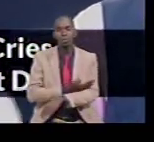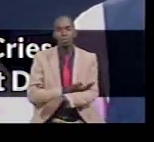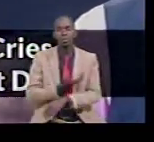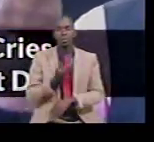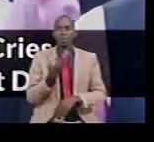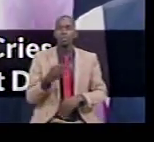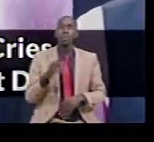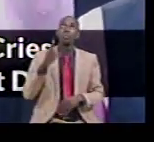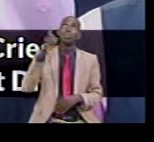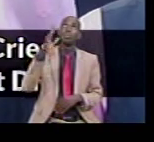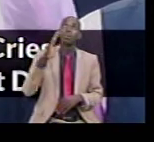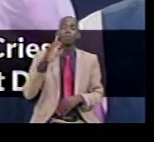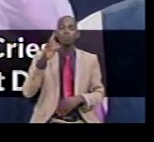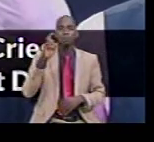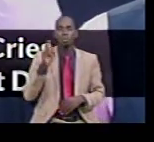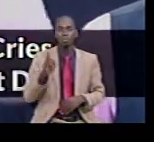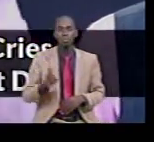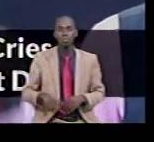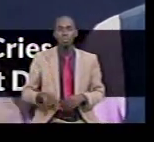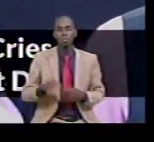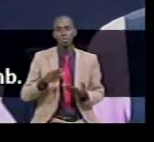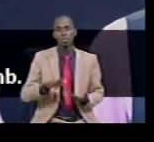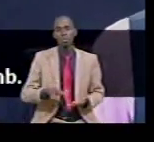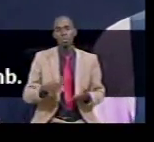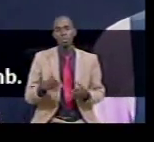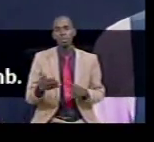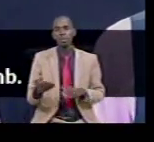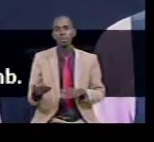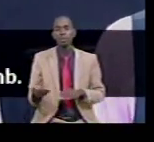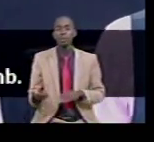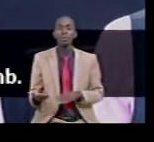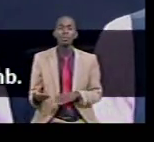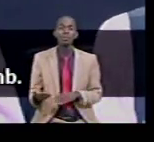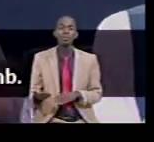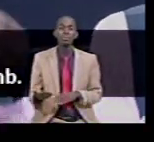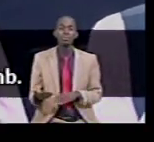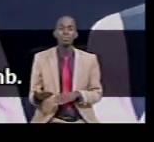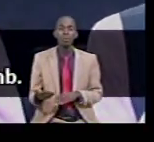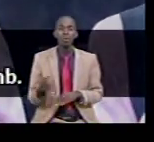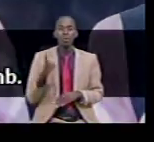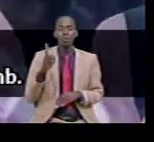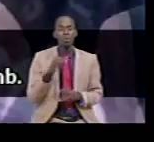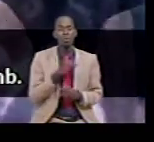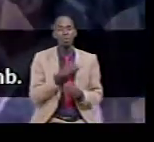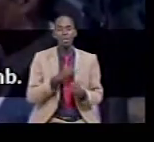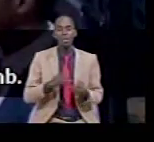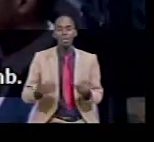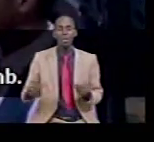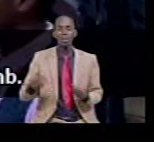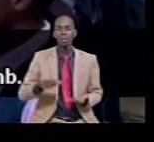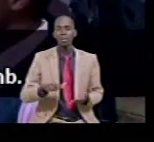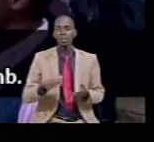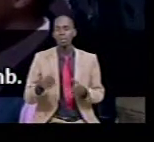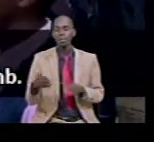Son of God must die. One final